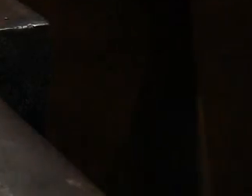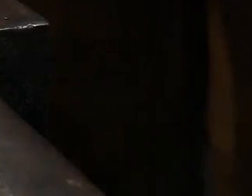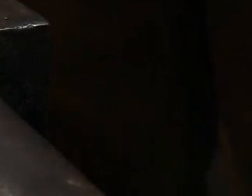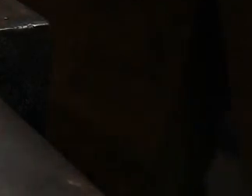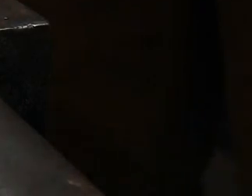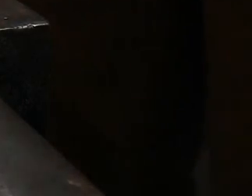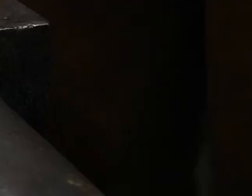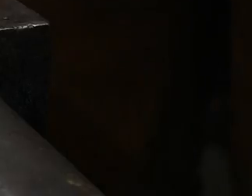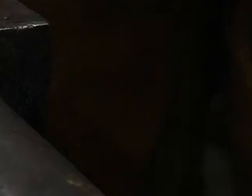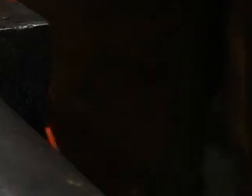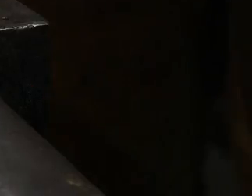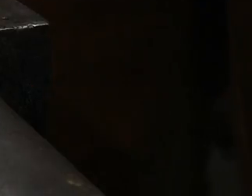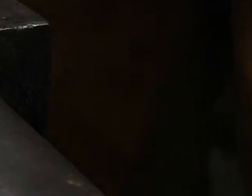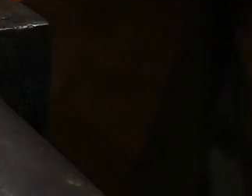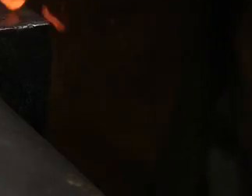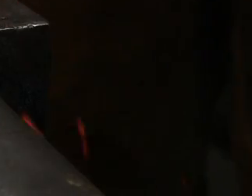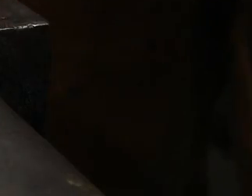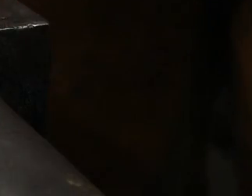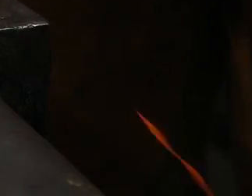Basically,